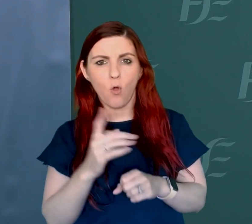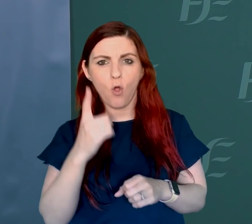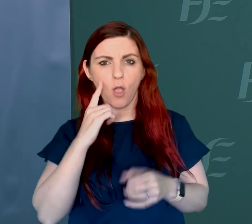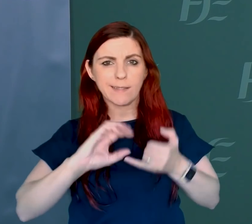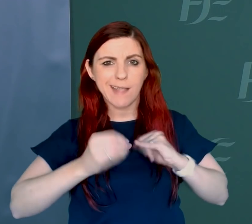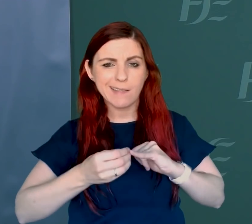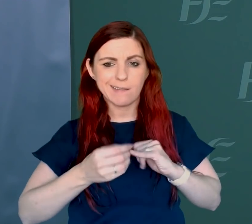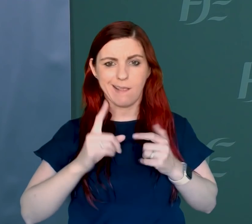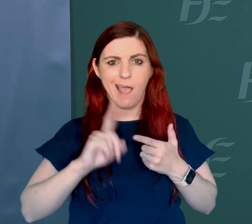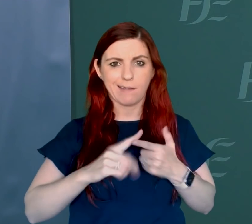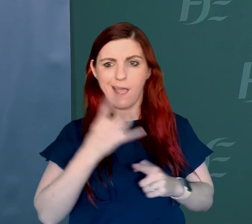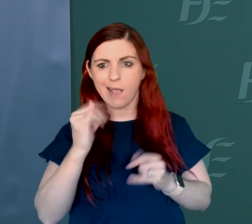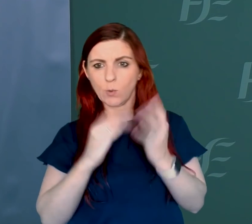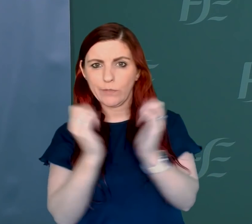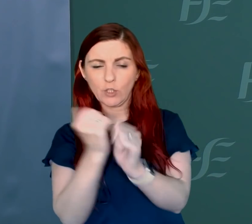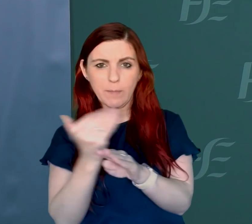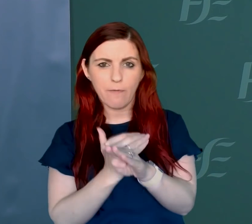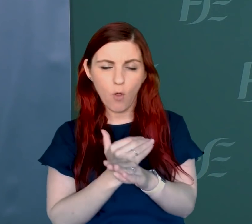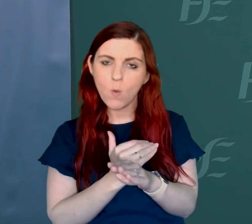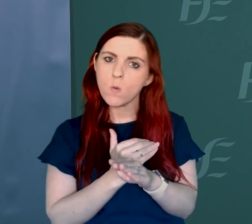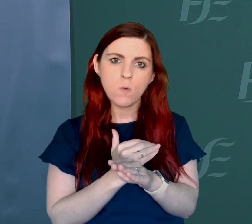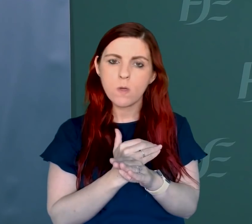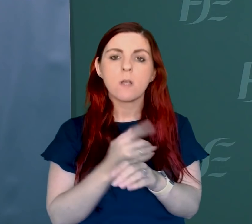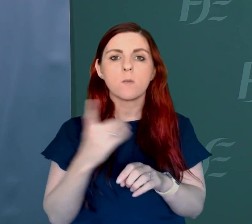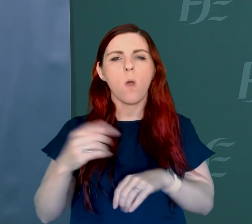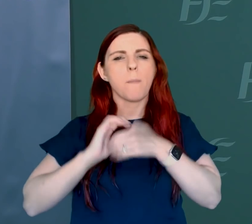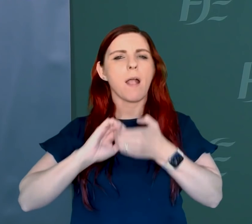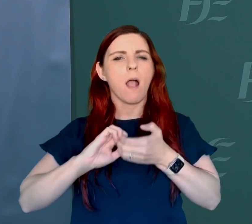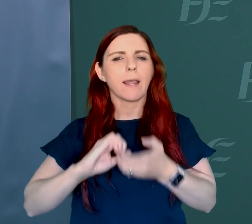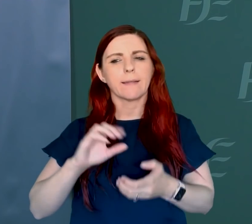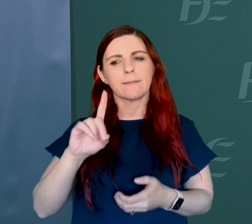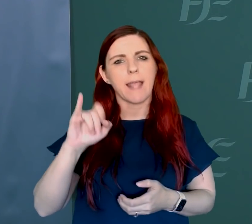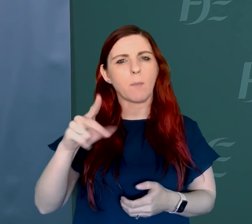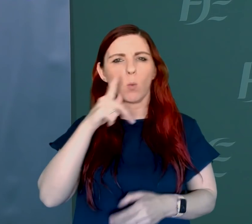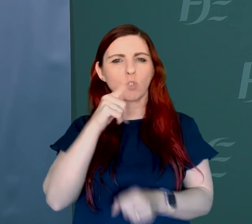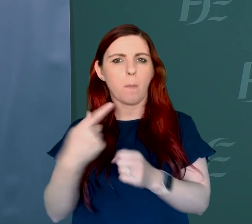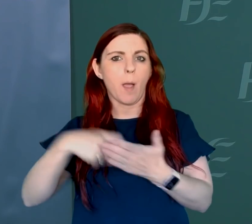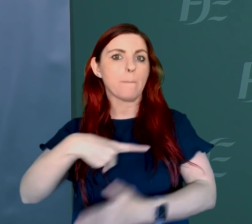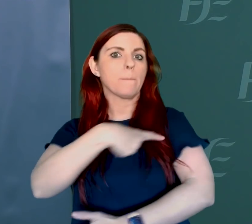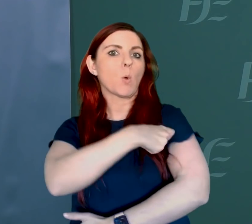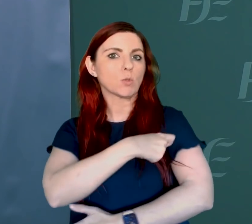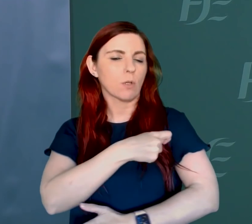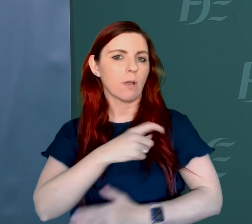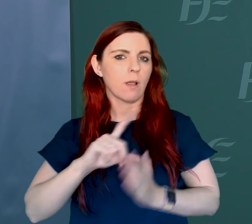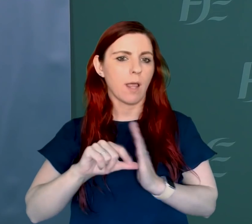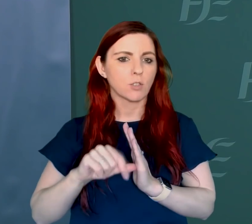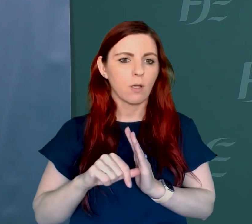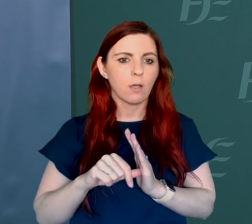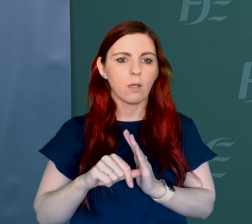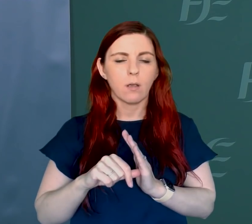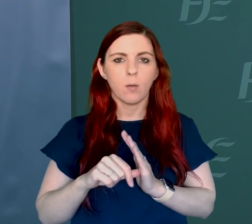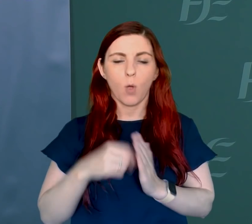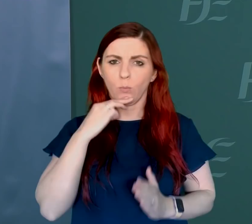Fourthly, on the booster vaccines, indeed my colleague Damien McCallion will give some further detail. And finally, fifthly, the